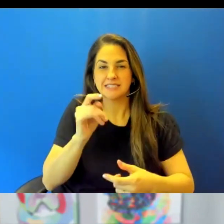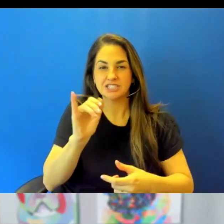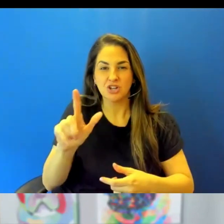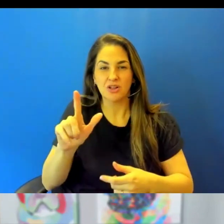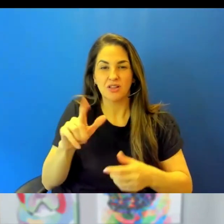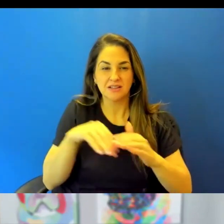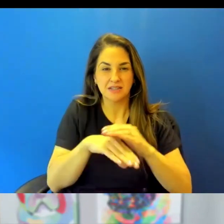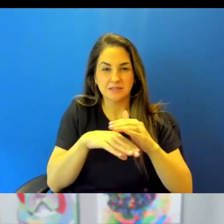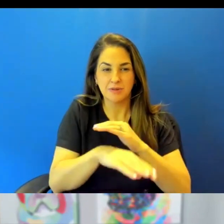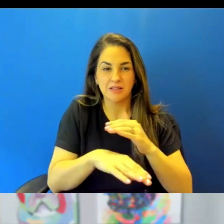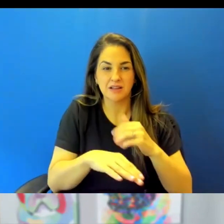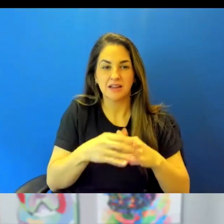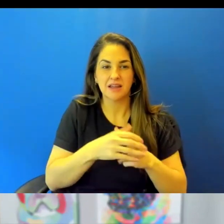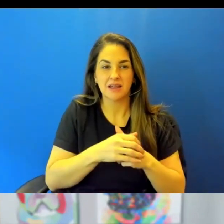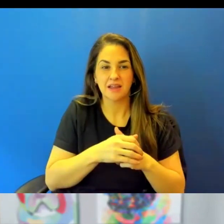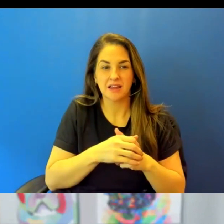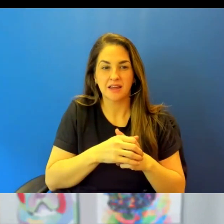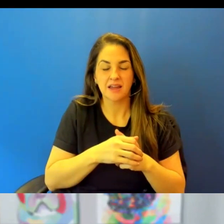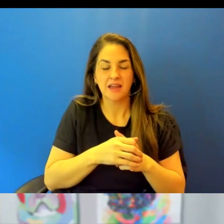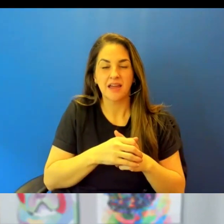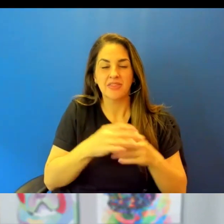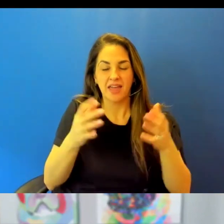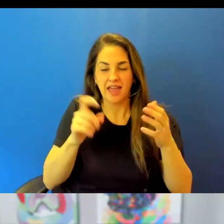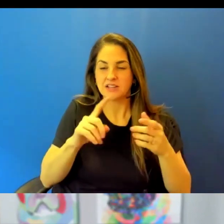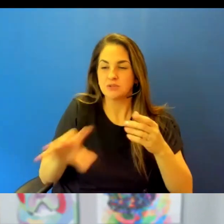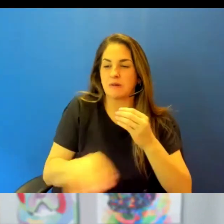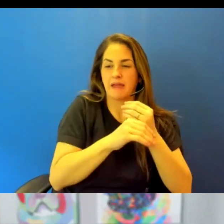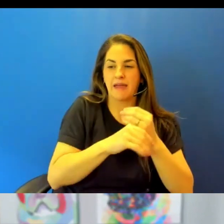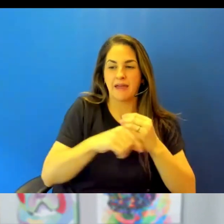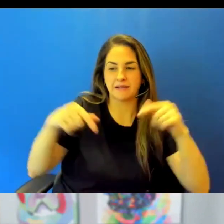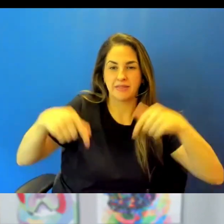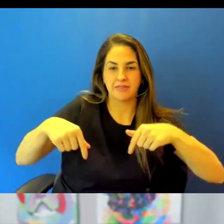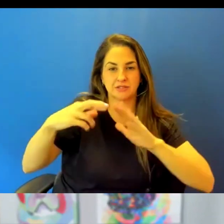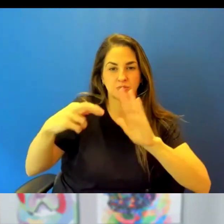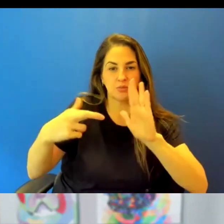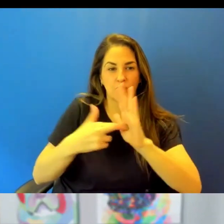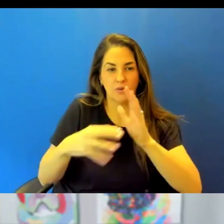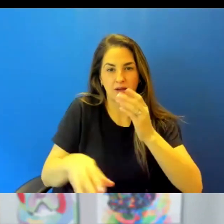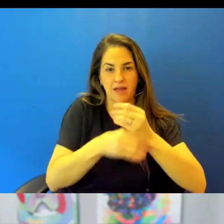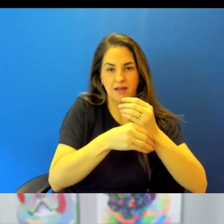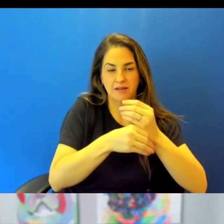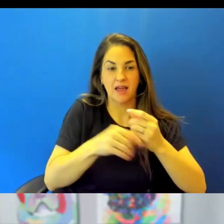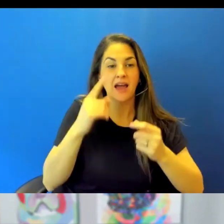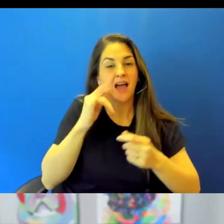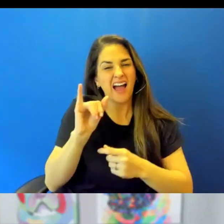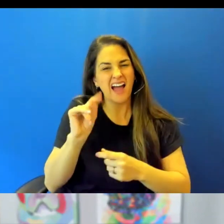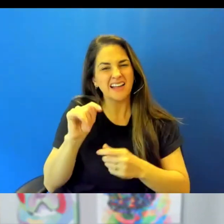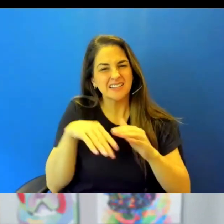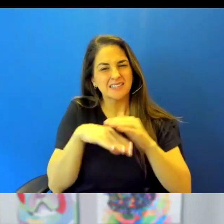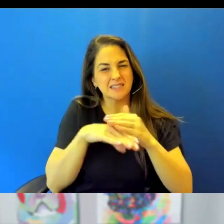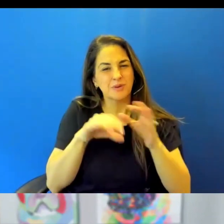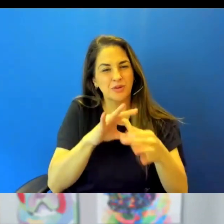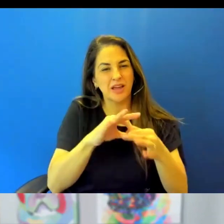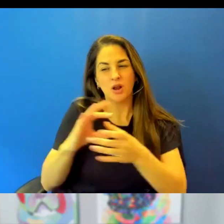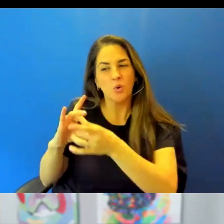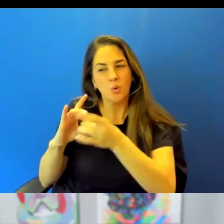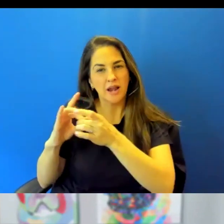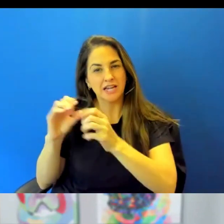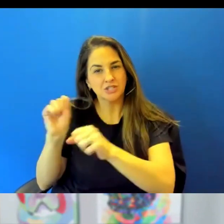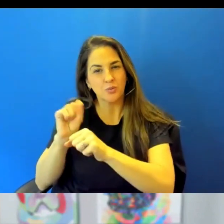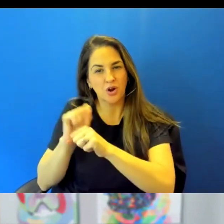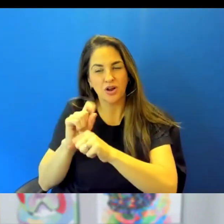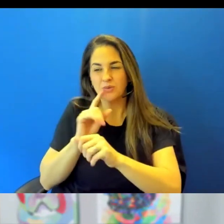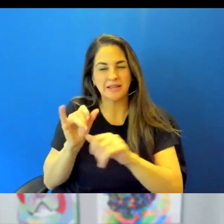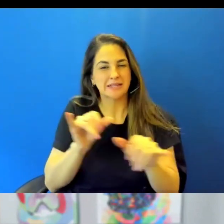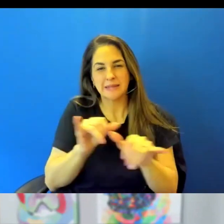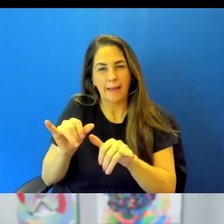um, which is, I think, why, and particularly because it's IT accessibility related, coordination work, that's why you're seeing